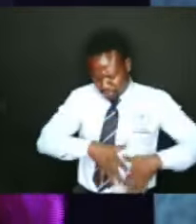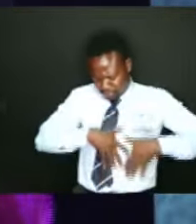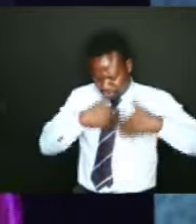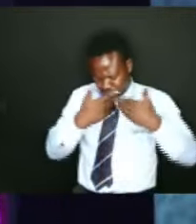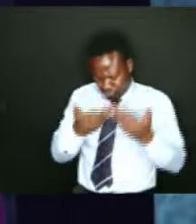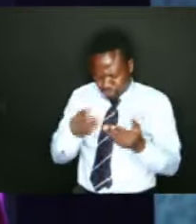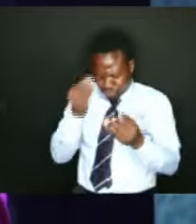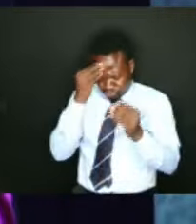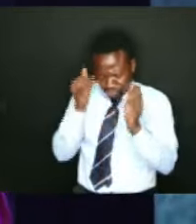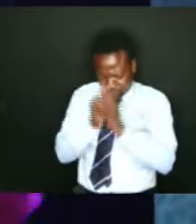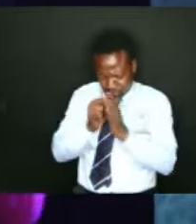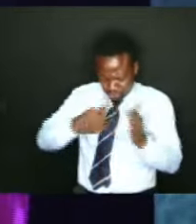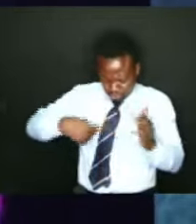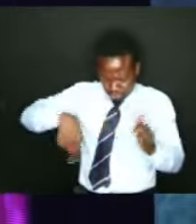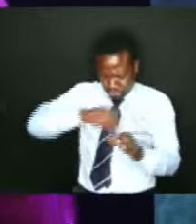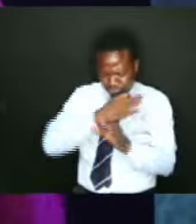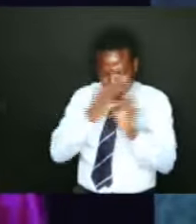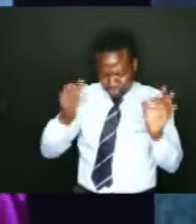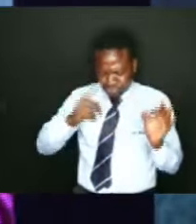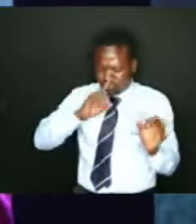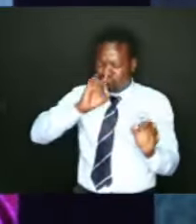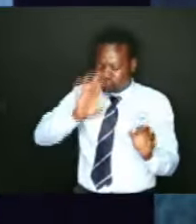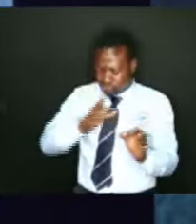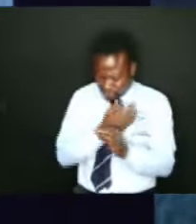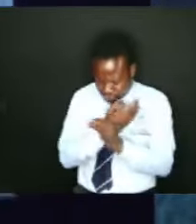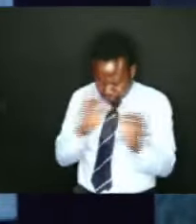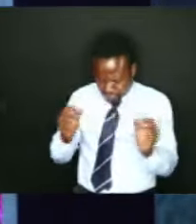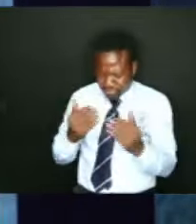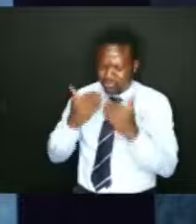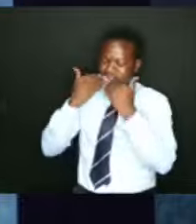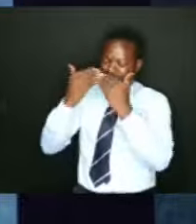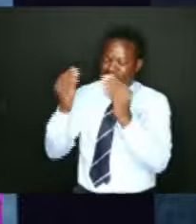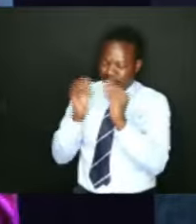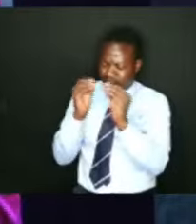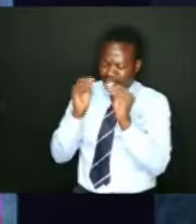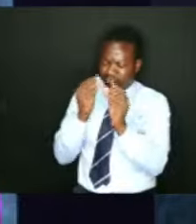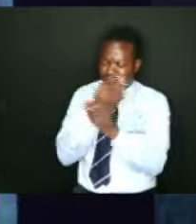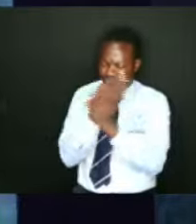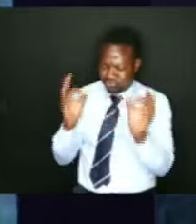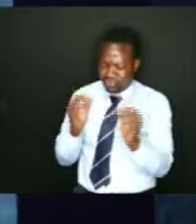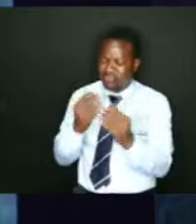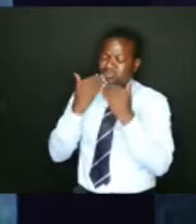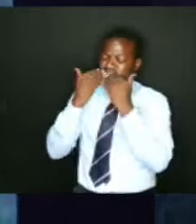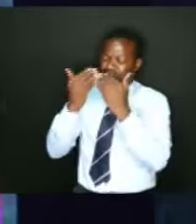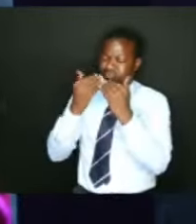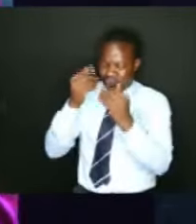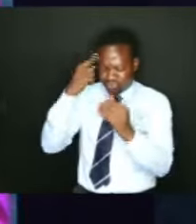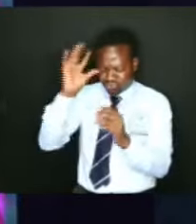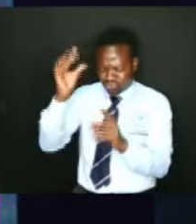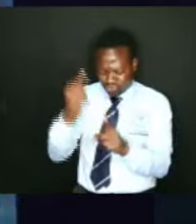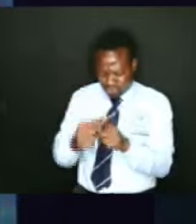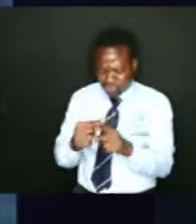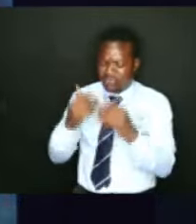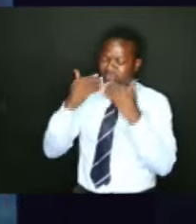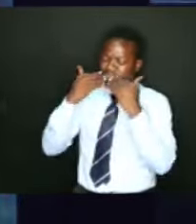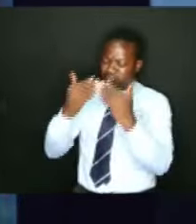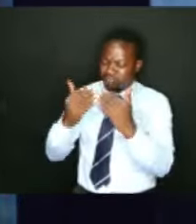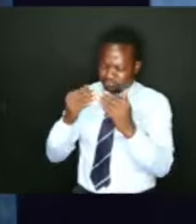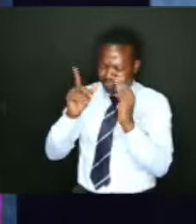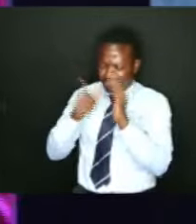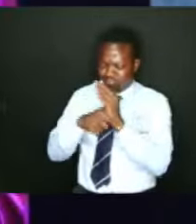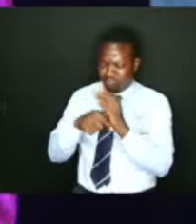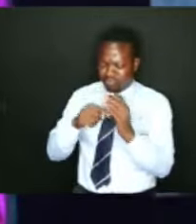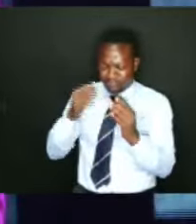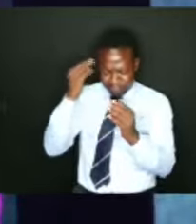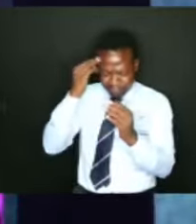we have been set free. Yes, Lord. We are free indeed. Amen. Thank you for the liberation. Yes, Lord. Thank you for your word. Amen. Thank you for the soundness